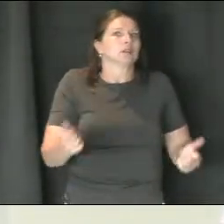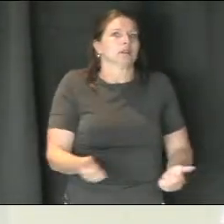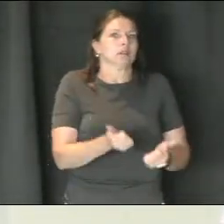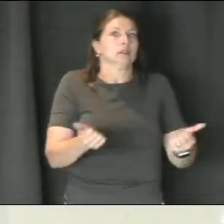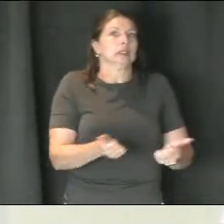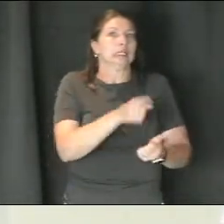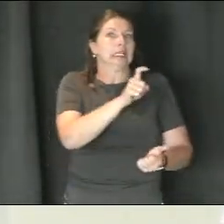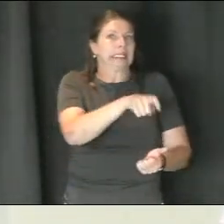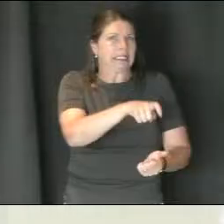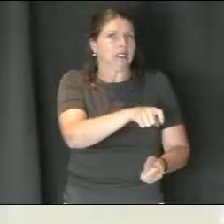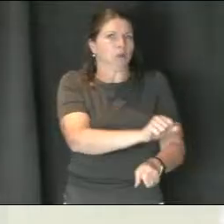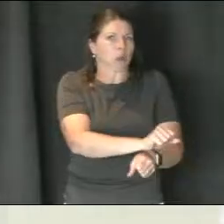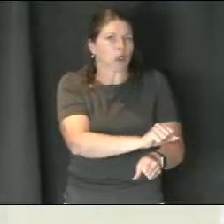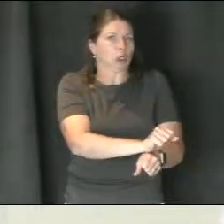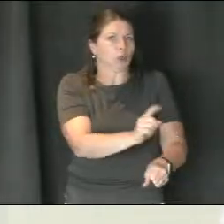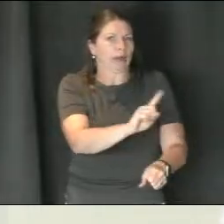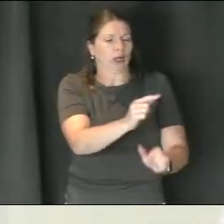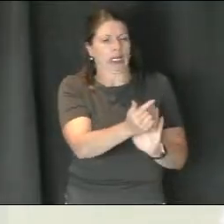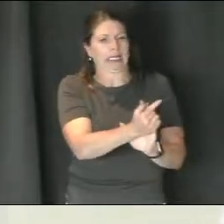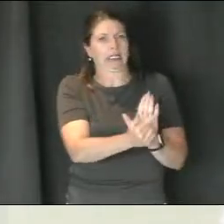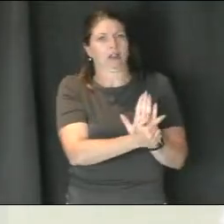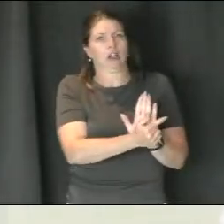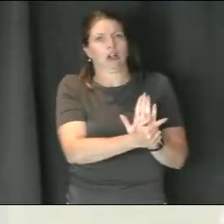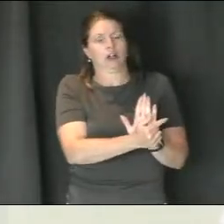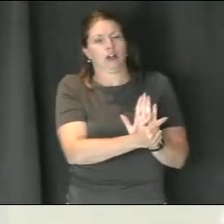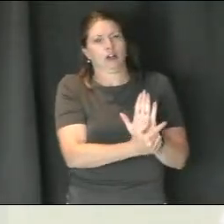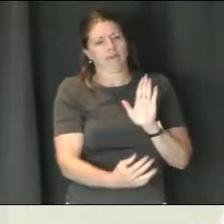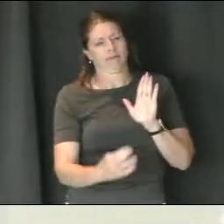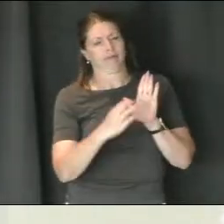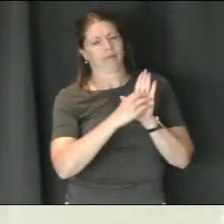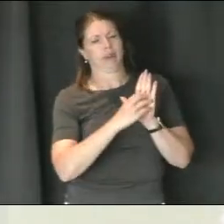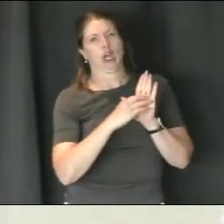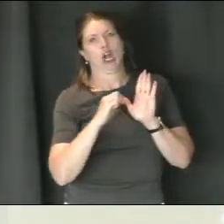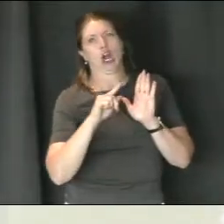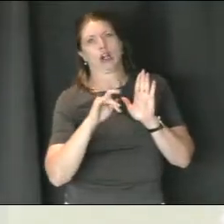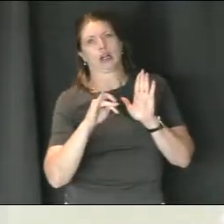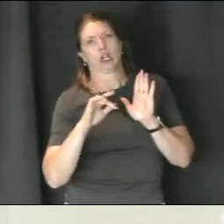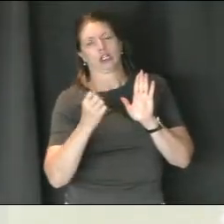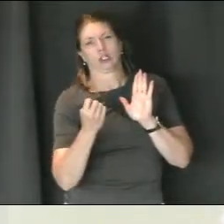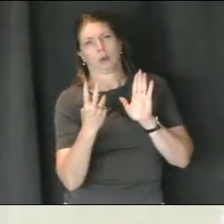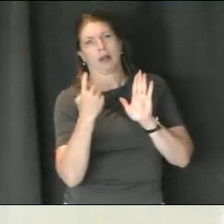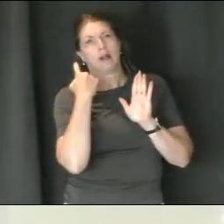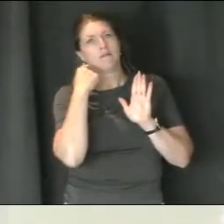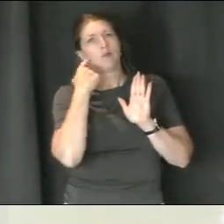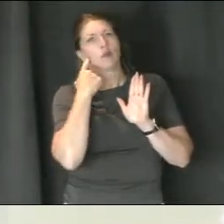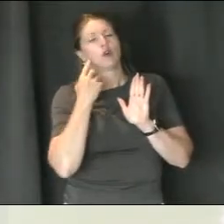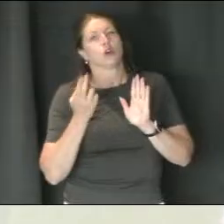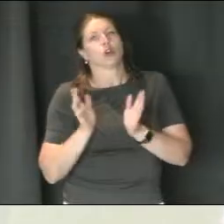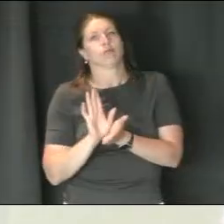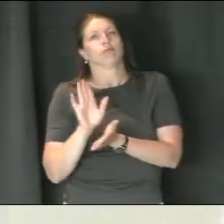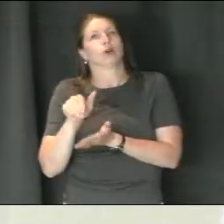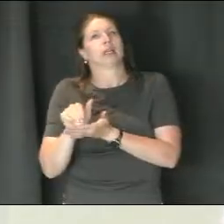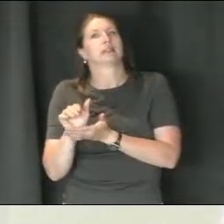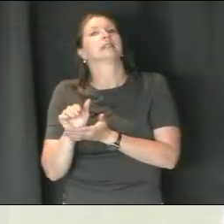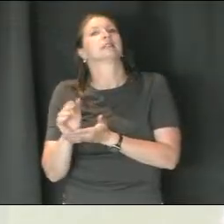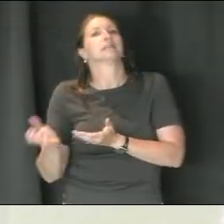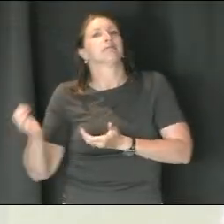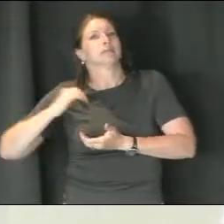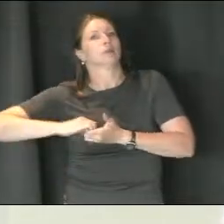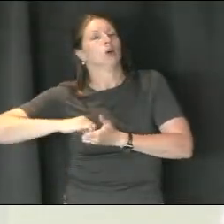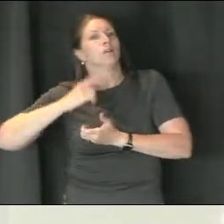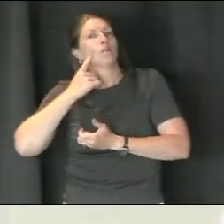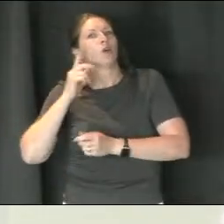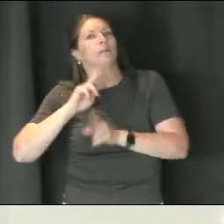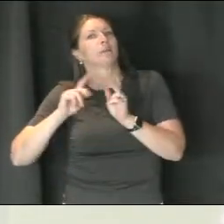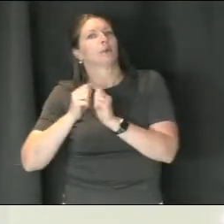to be in compliance with Article 12 of the United Nations Convention on the Rights of Persons with Disabilities. And today's